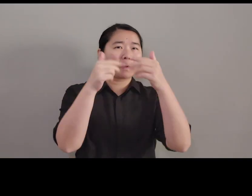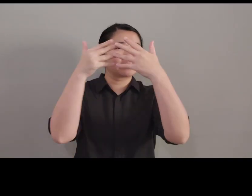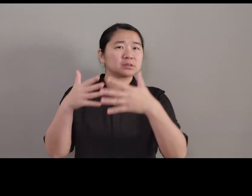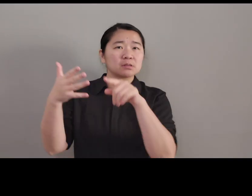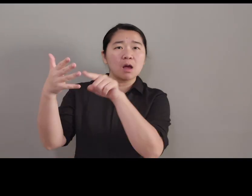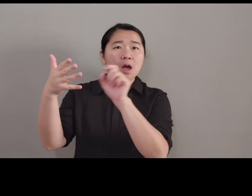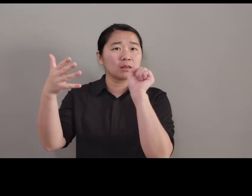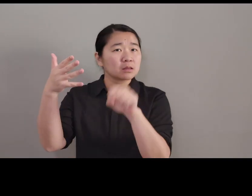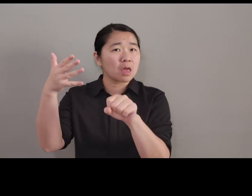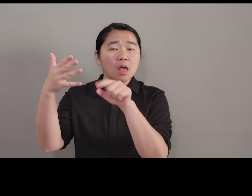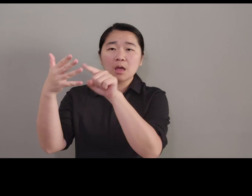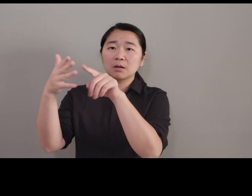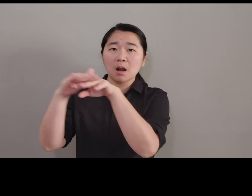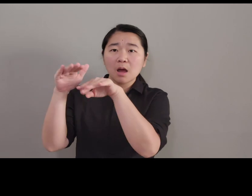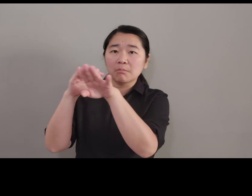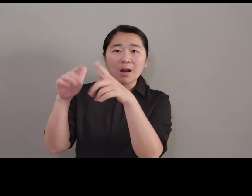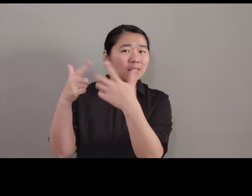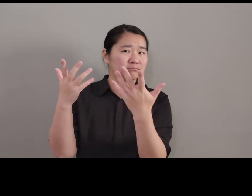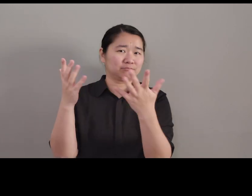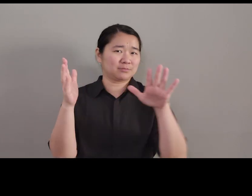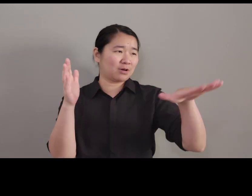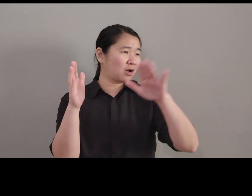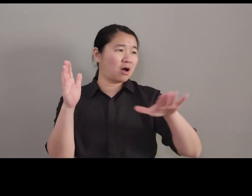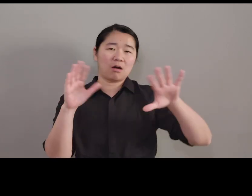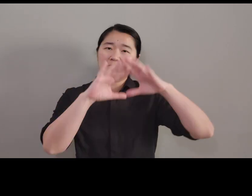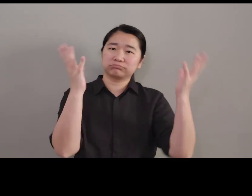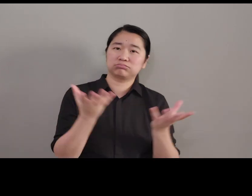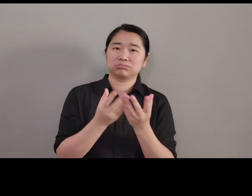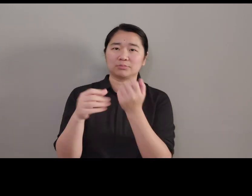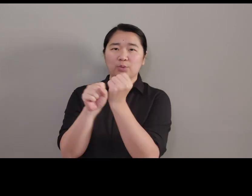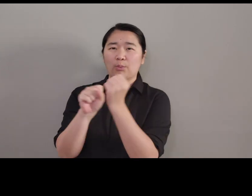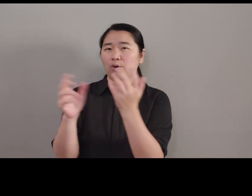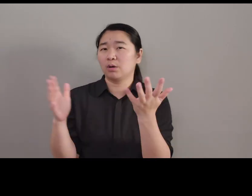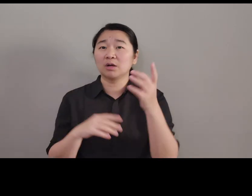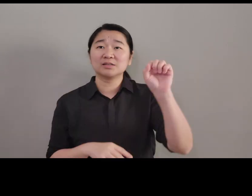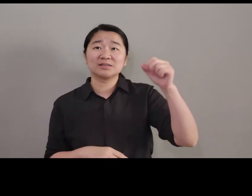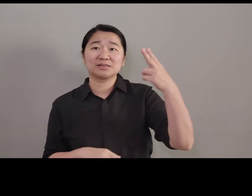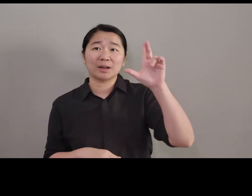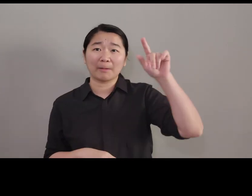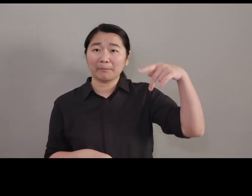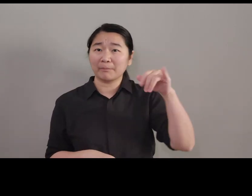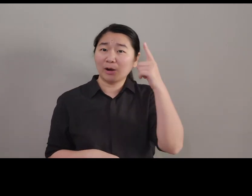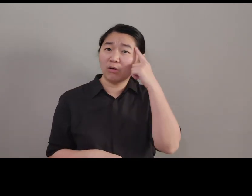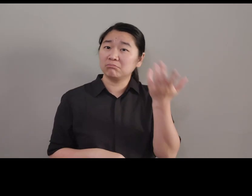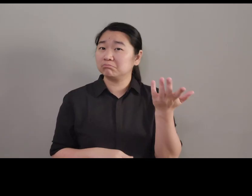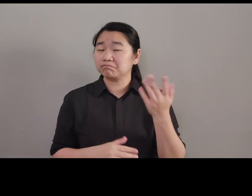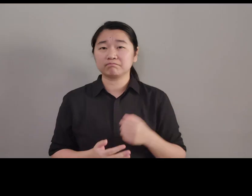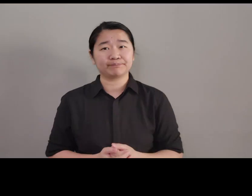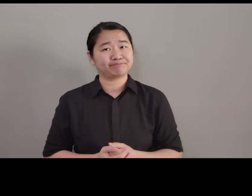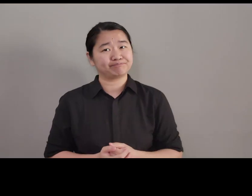whole area? Shilpi, do you have any thoughts on that? Well, I think it's going to come down